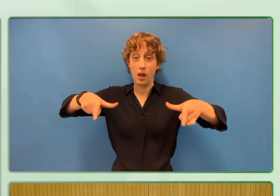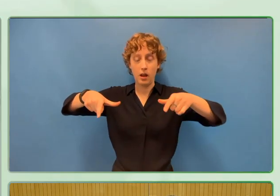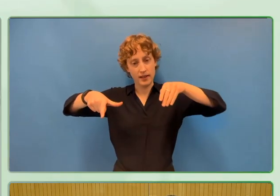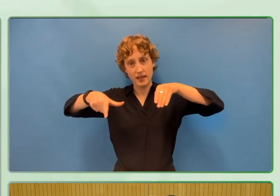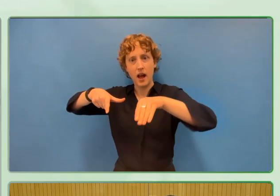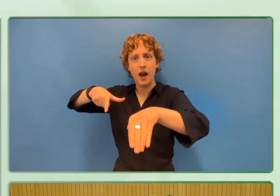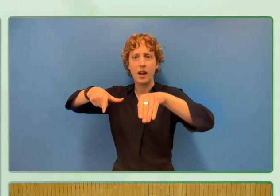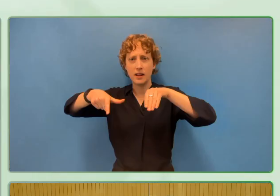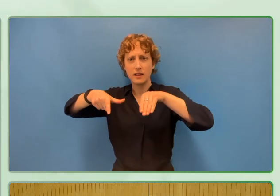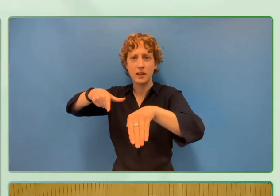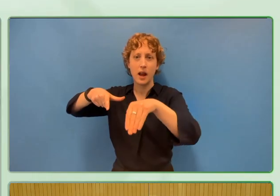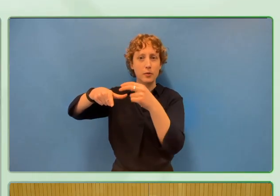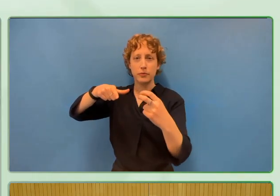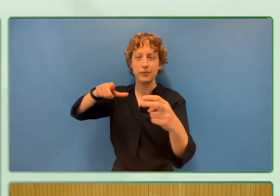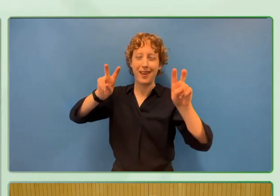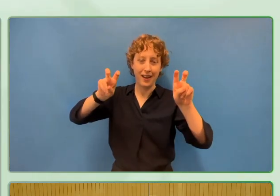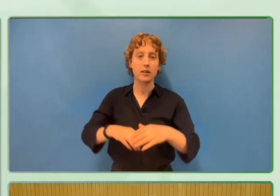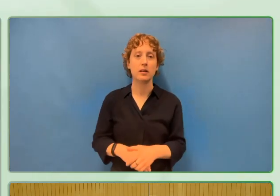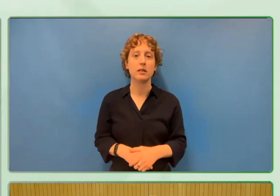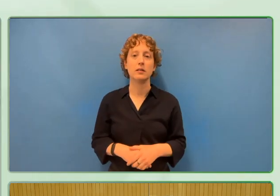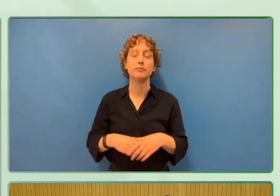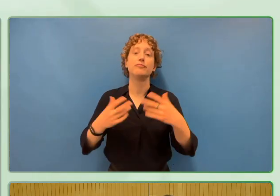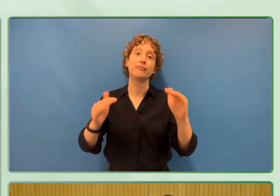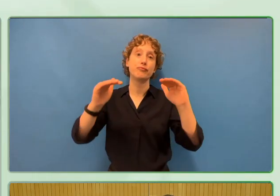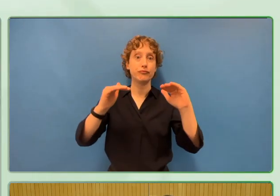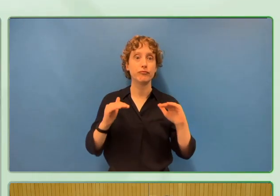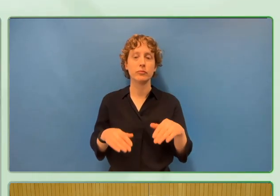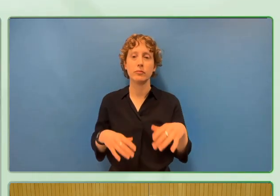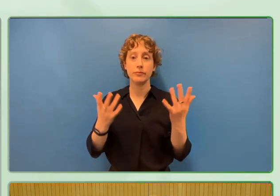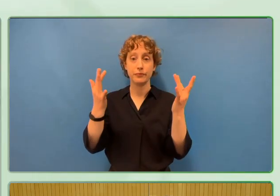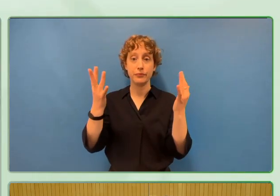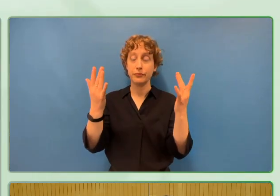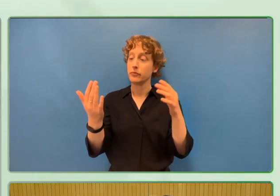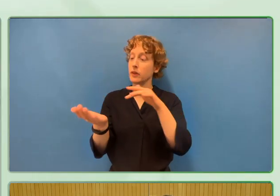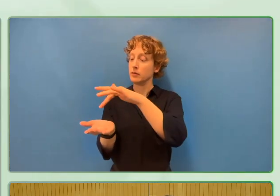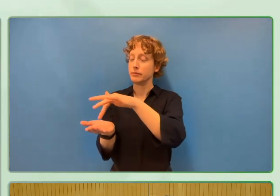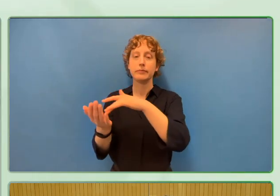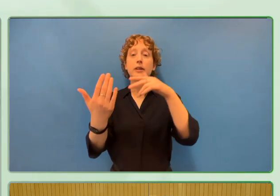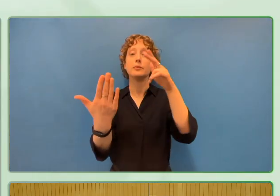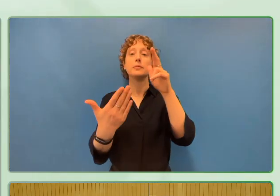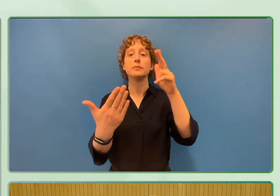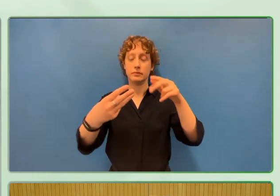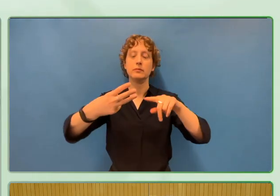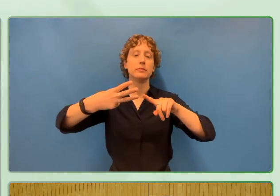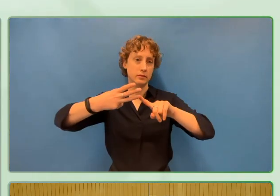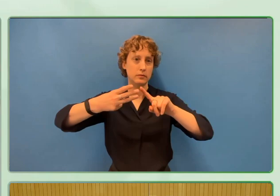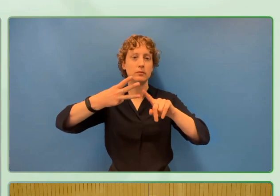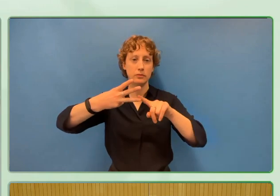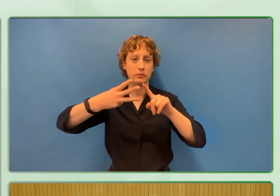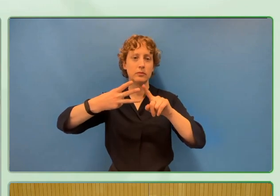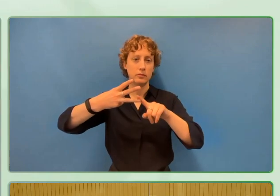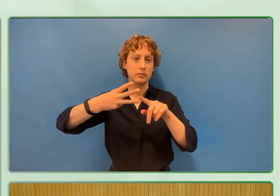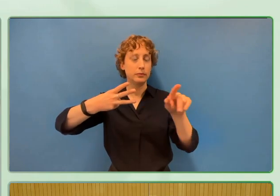And then finger painting and other drawing color applications. There are sensory things you can do with that and use